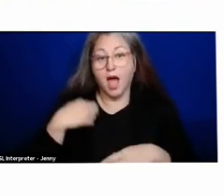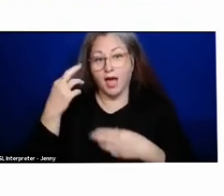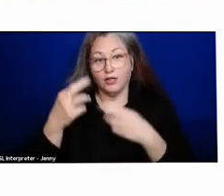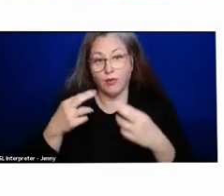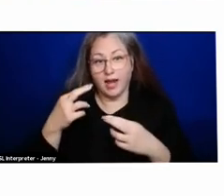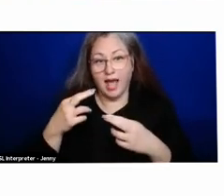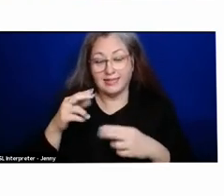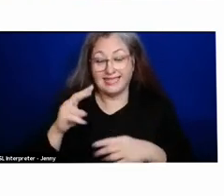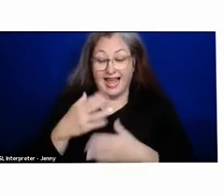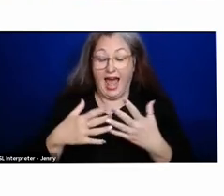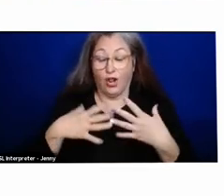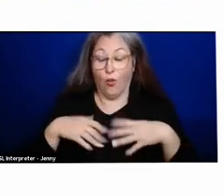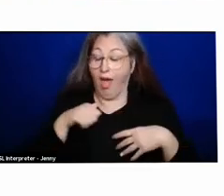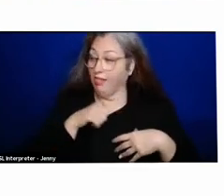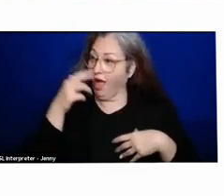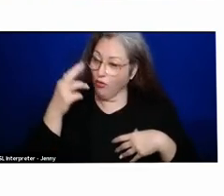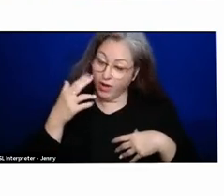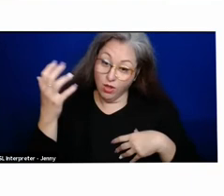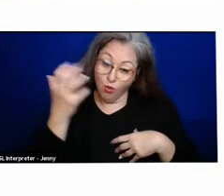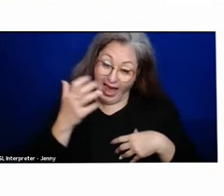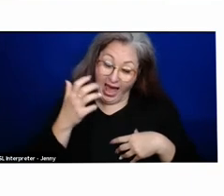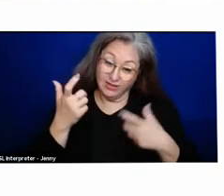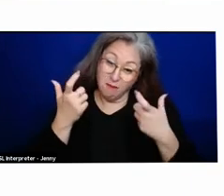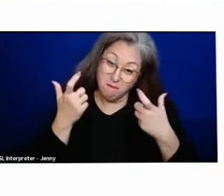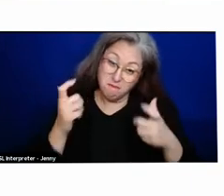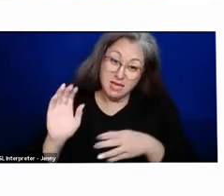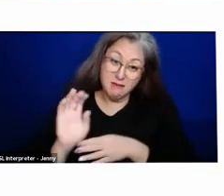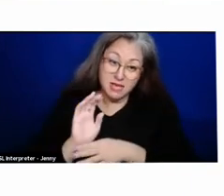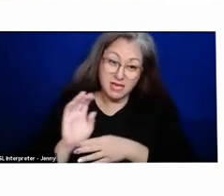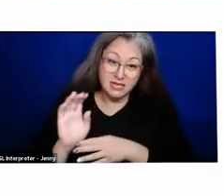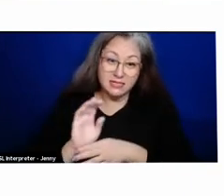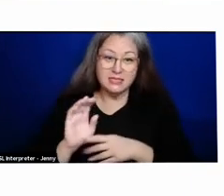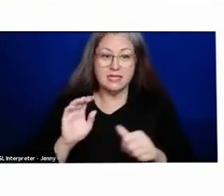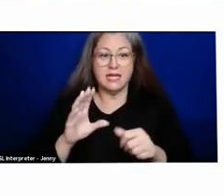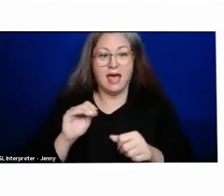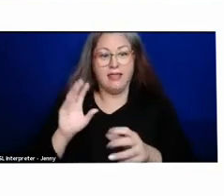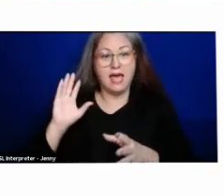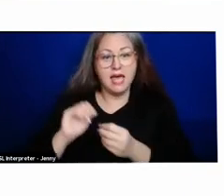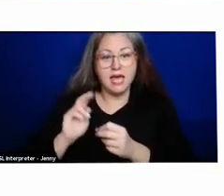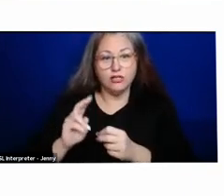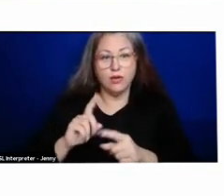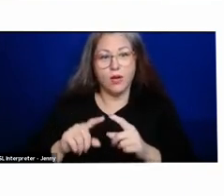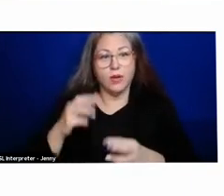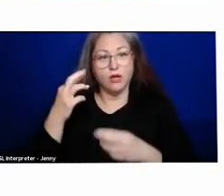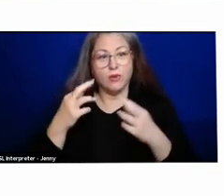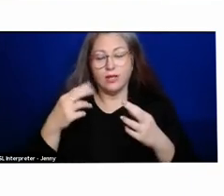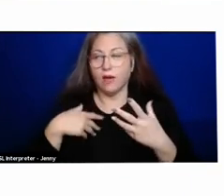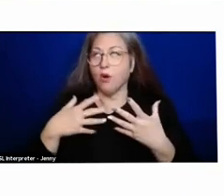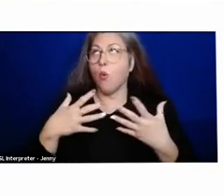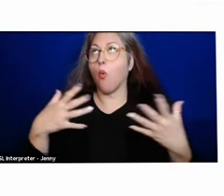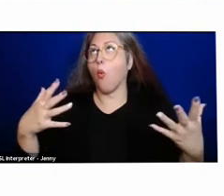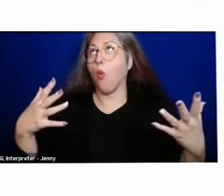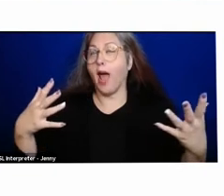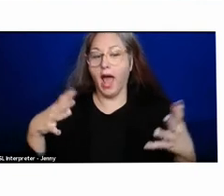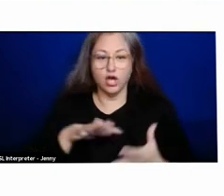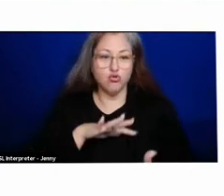big secondhand clothing was as an obstacle to his streetwear brand. And number two, we realized that we just had way too much research to